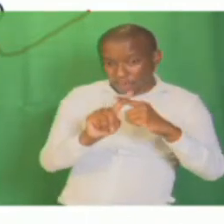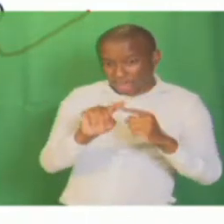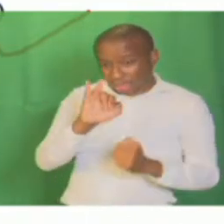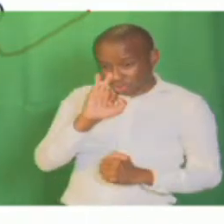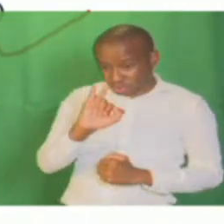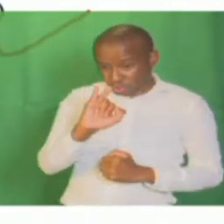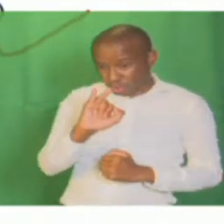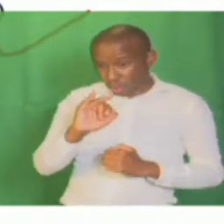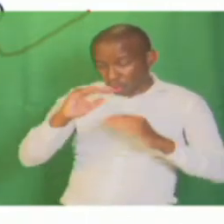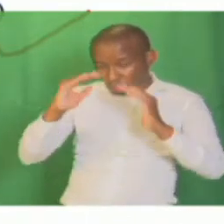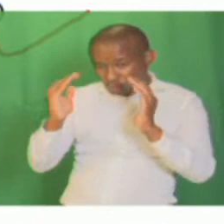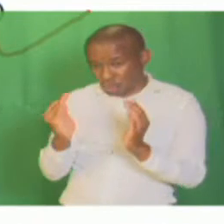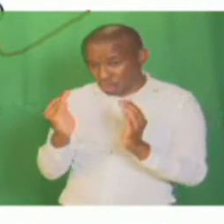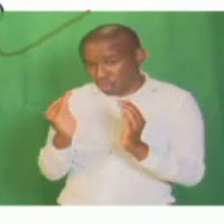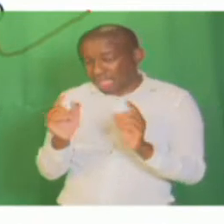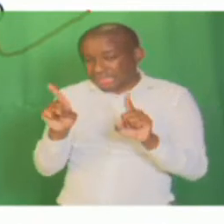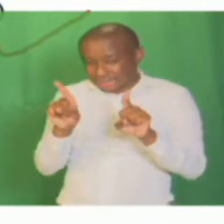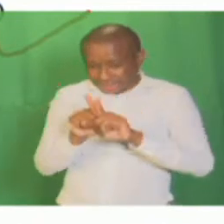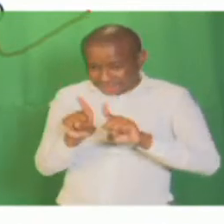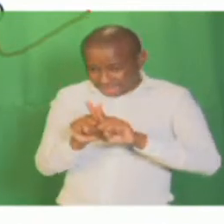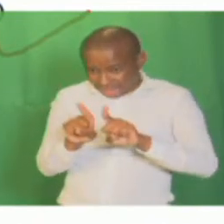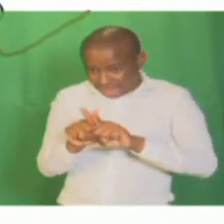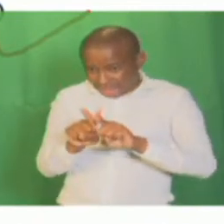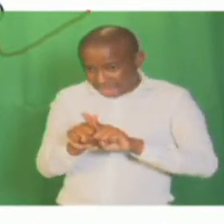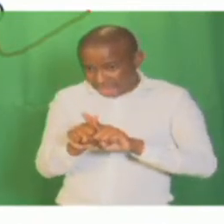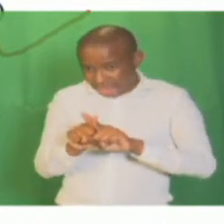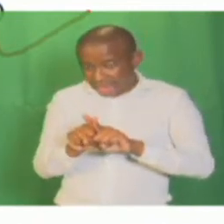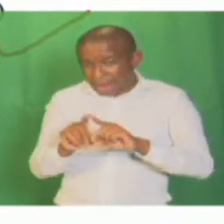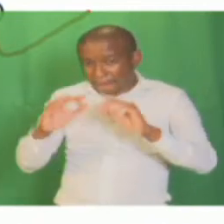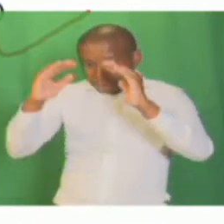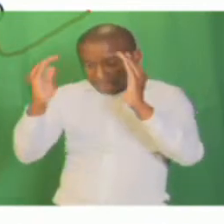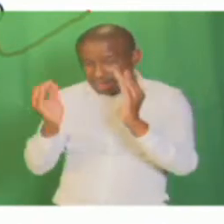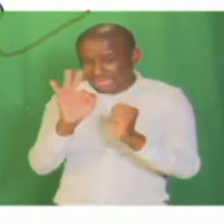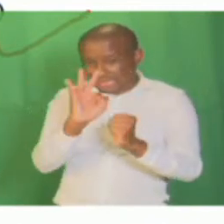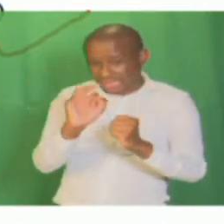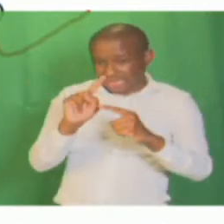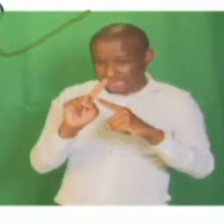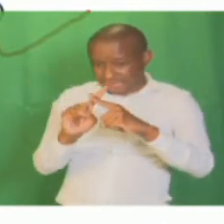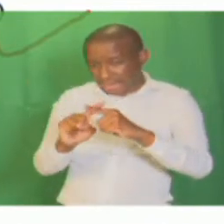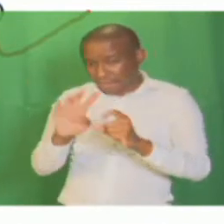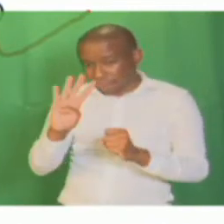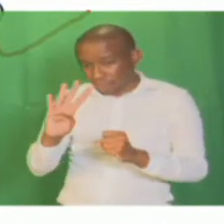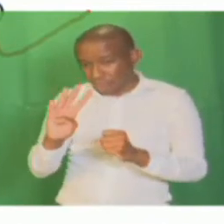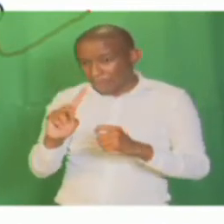2 close bracket is equals to bracket 3 times 4